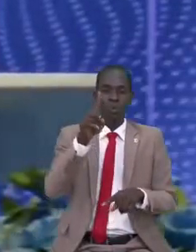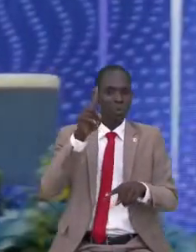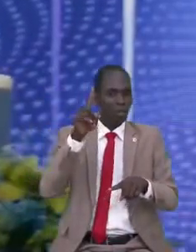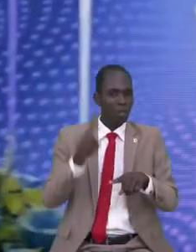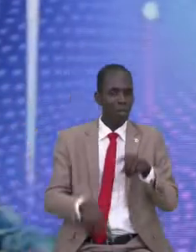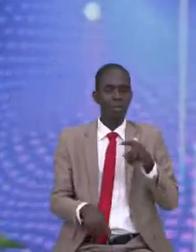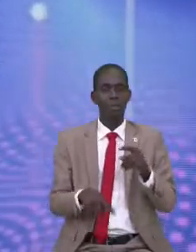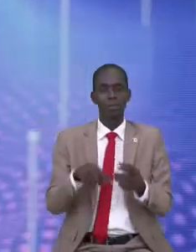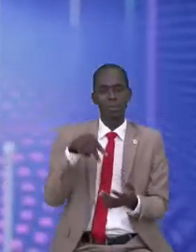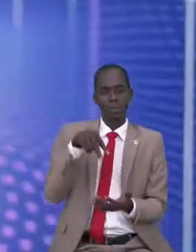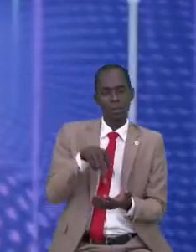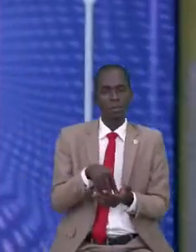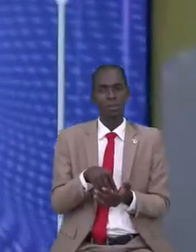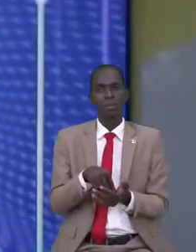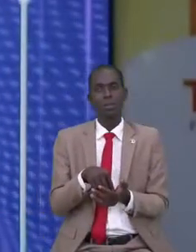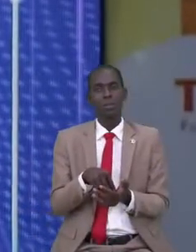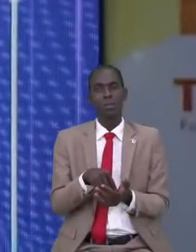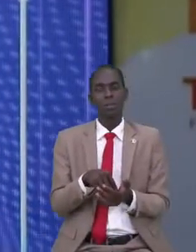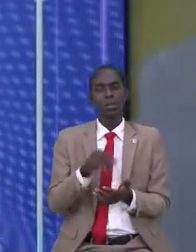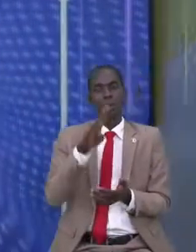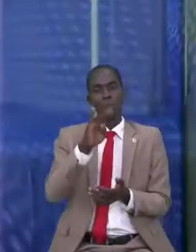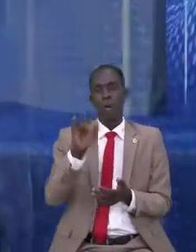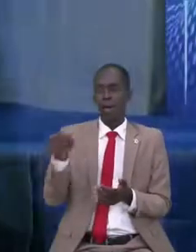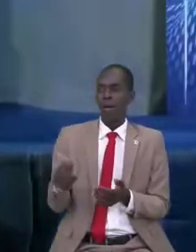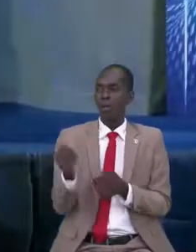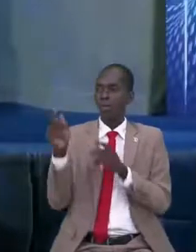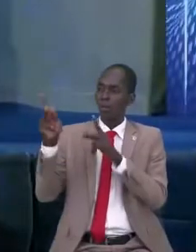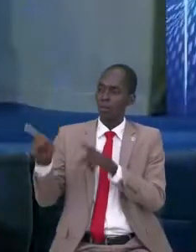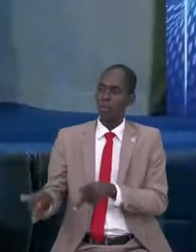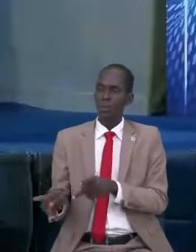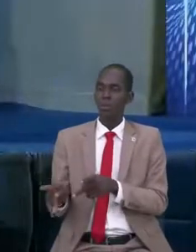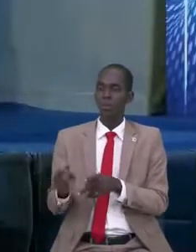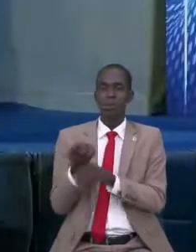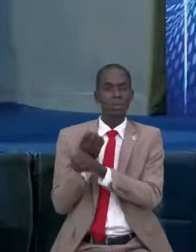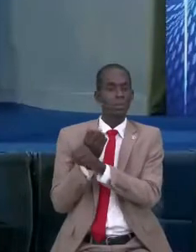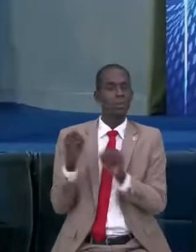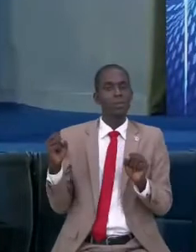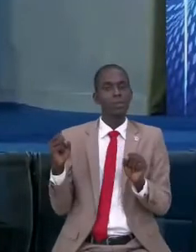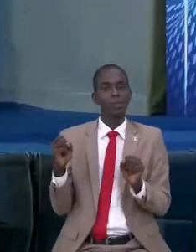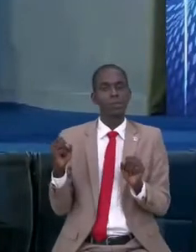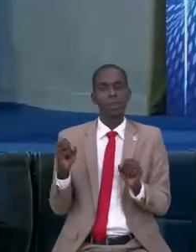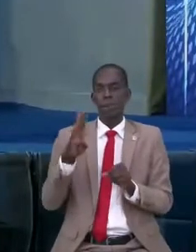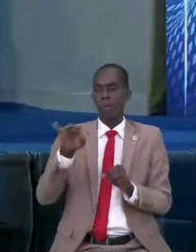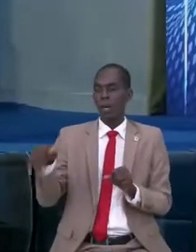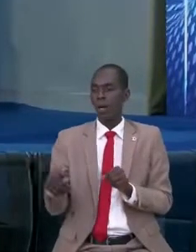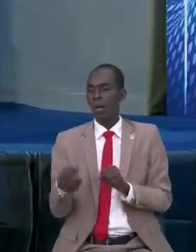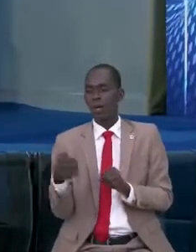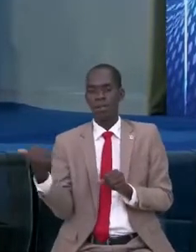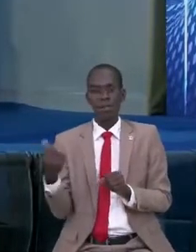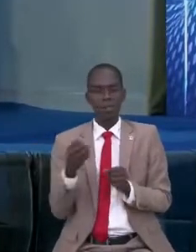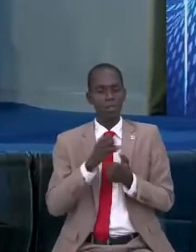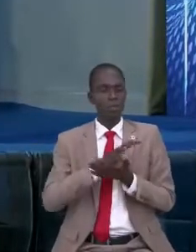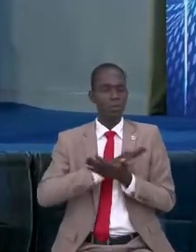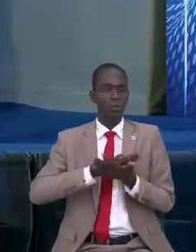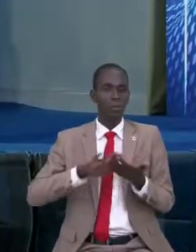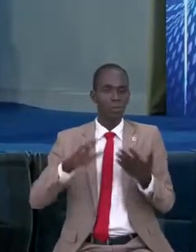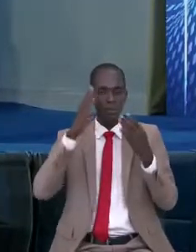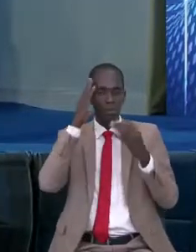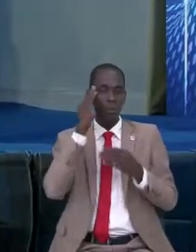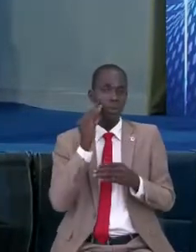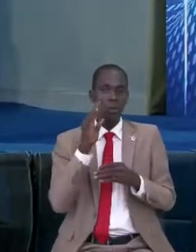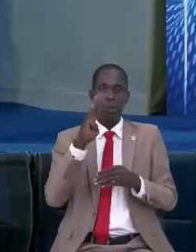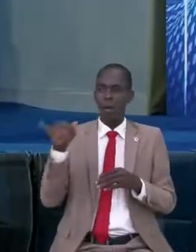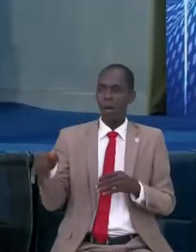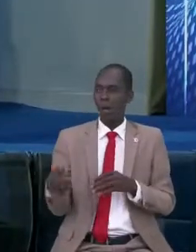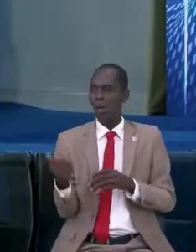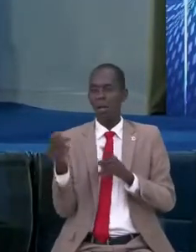cannot stand by another person's salvation, another person's sanctification,